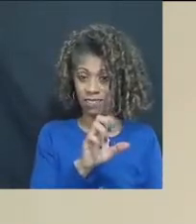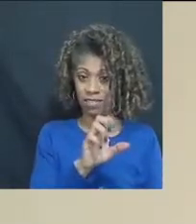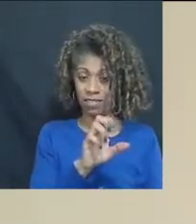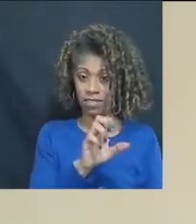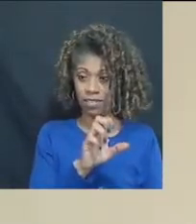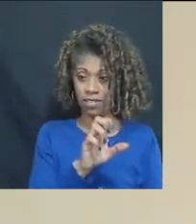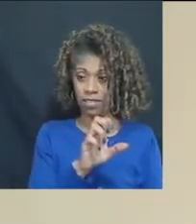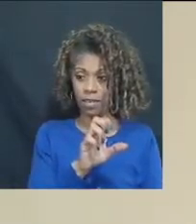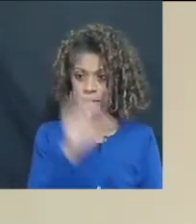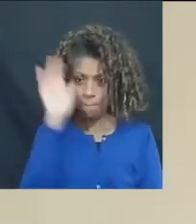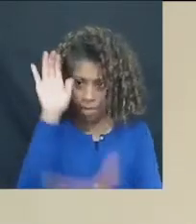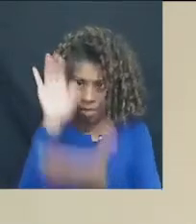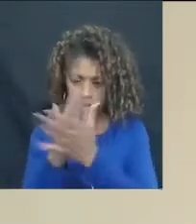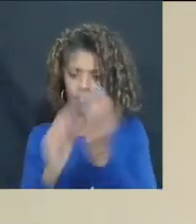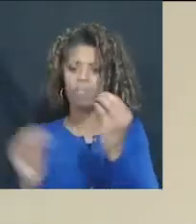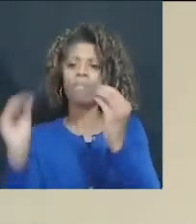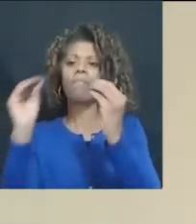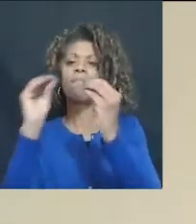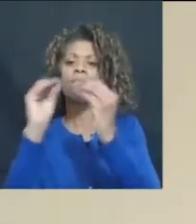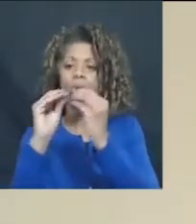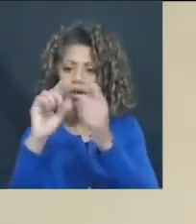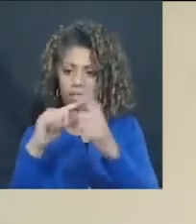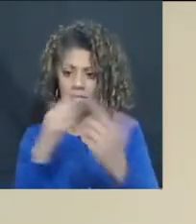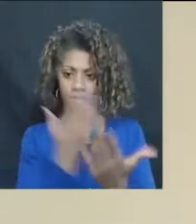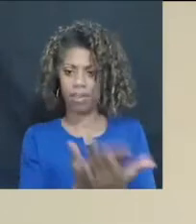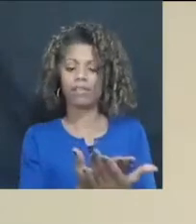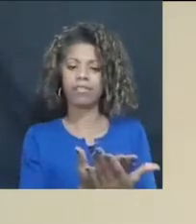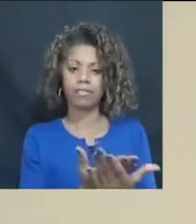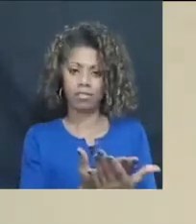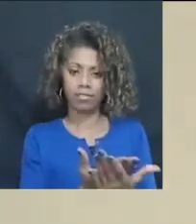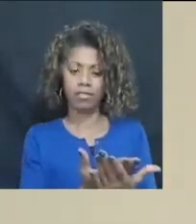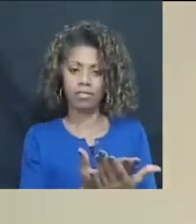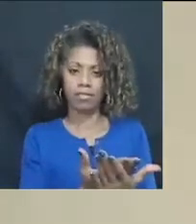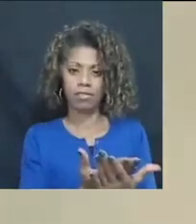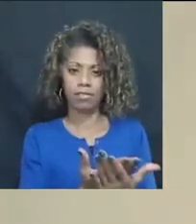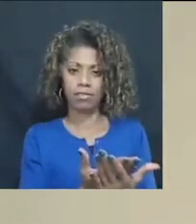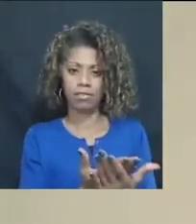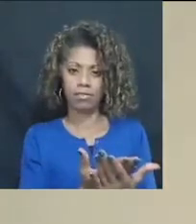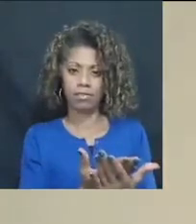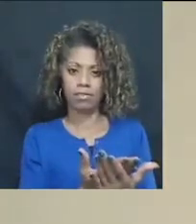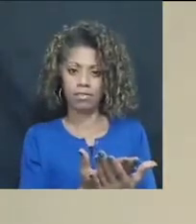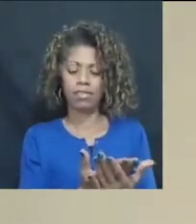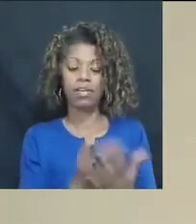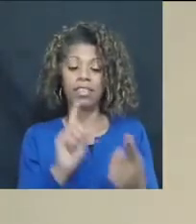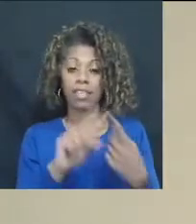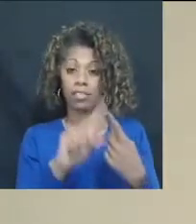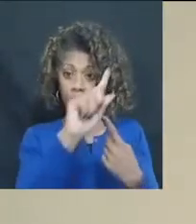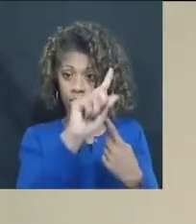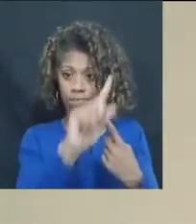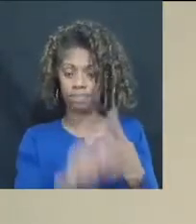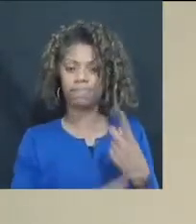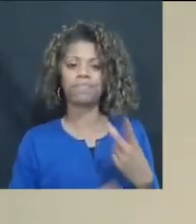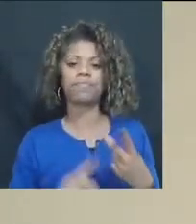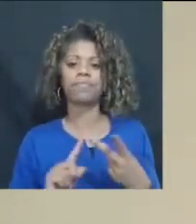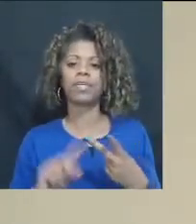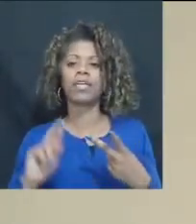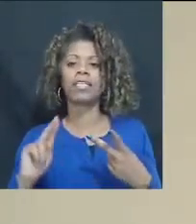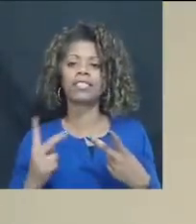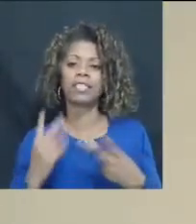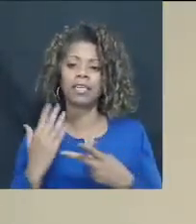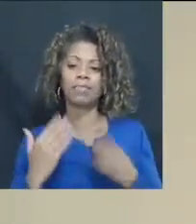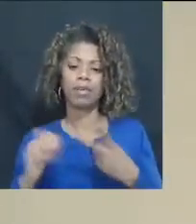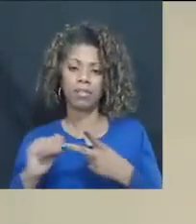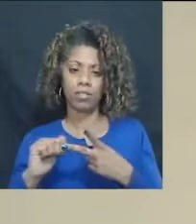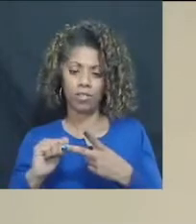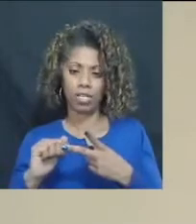make our decisions based on the narratives that are happening between our ears. That's one. Second thing that the training emphasizes is